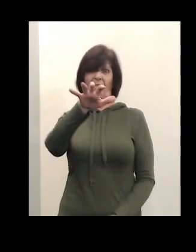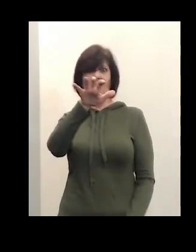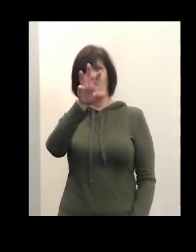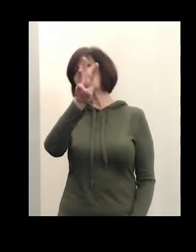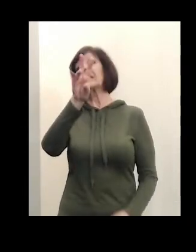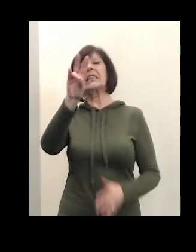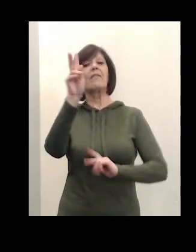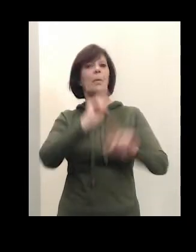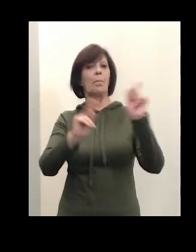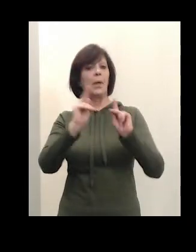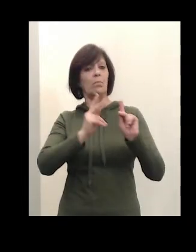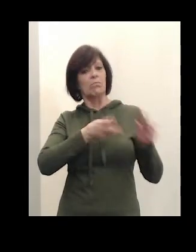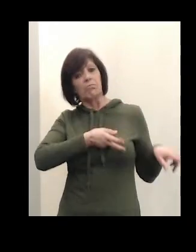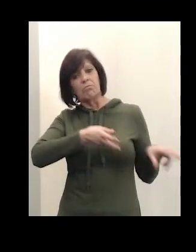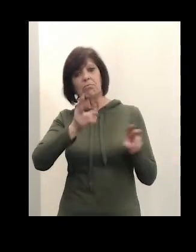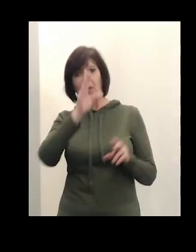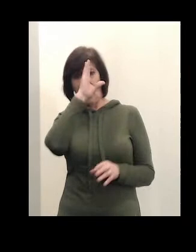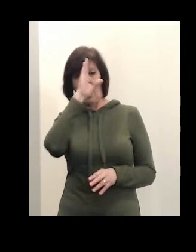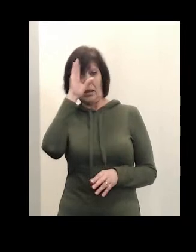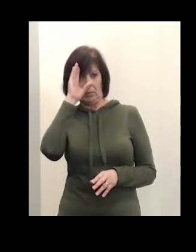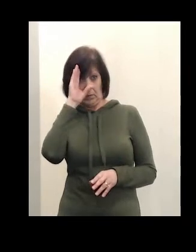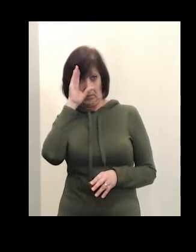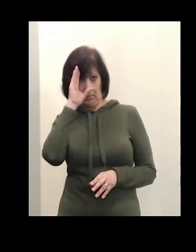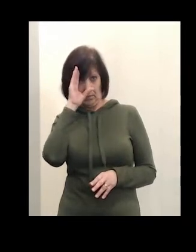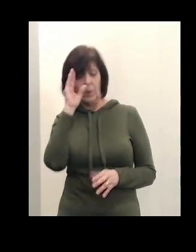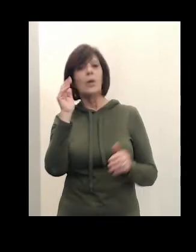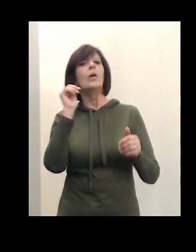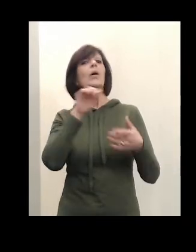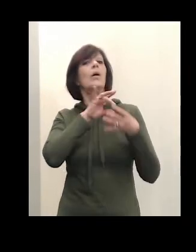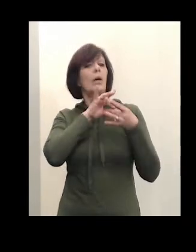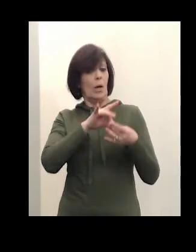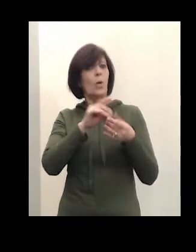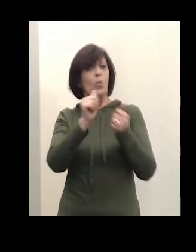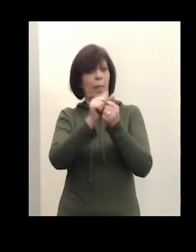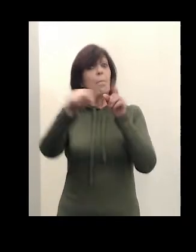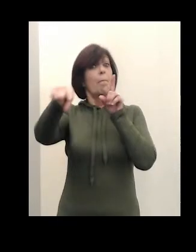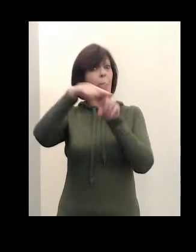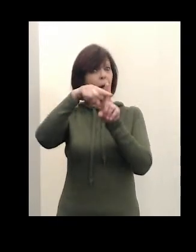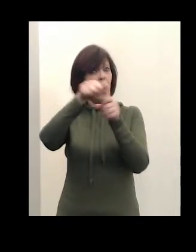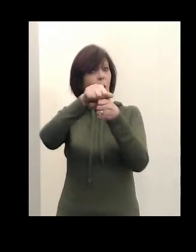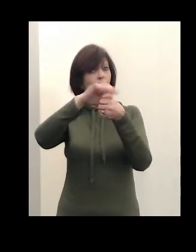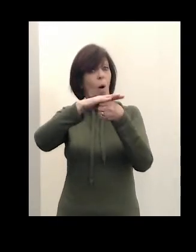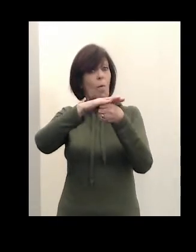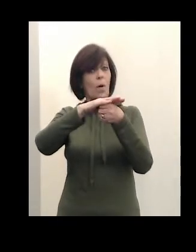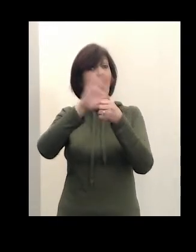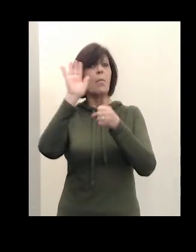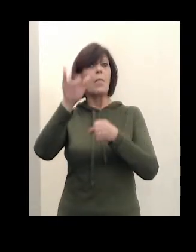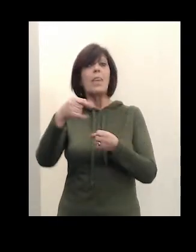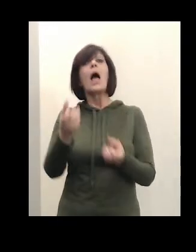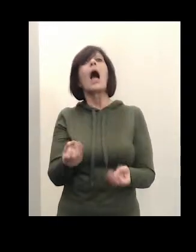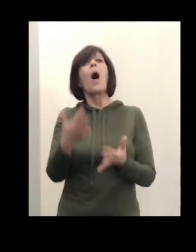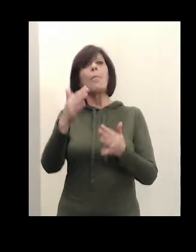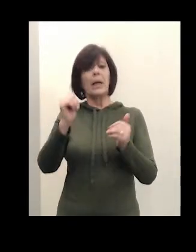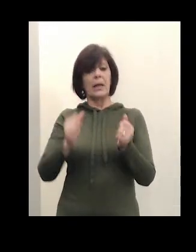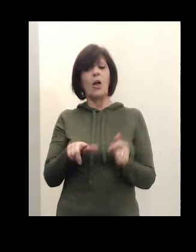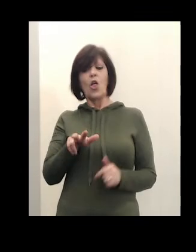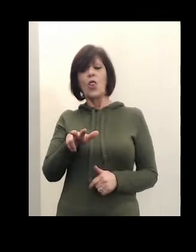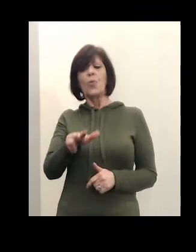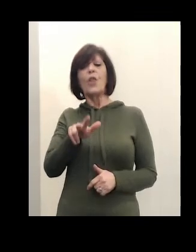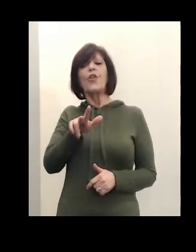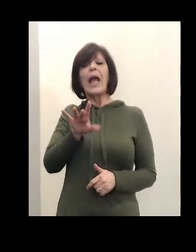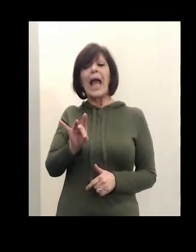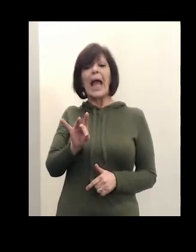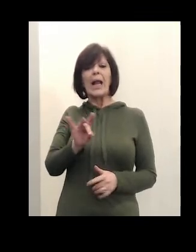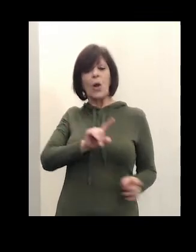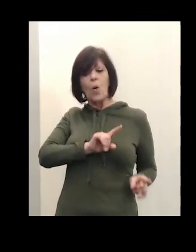people were admitted to Erie County hospitals that were COVID-19 positive. But of that number, 338 patients were